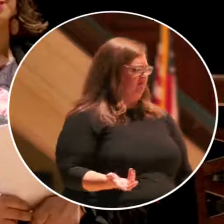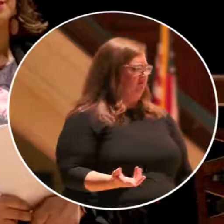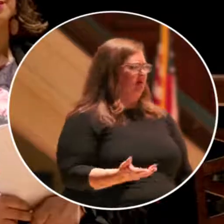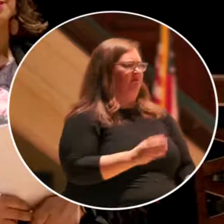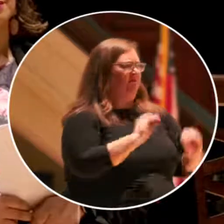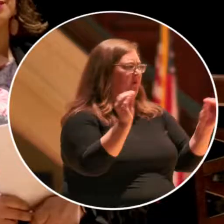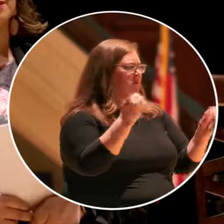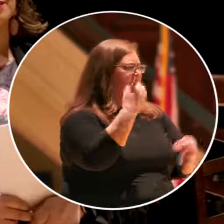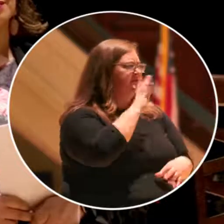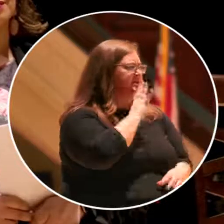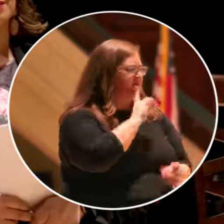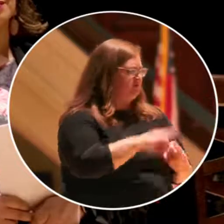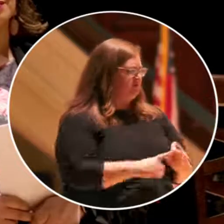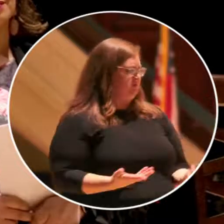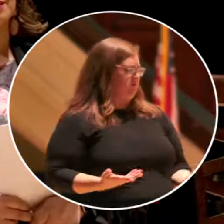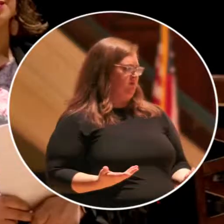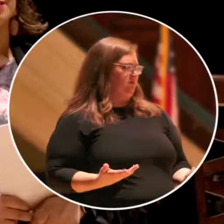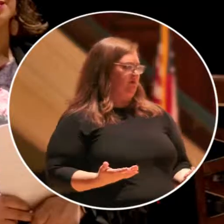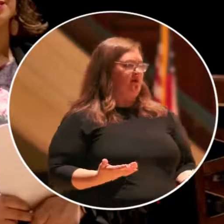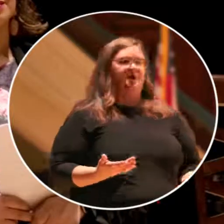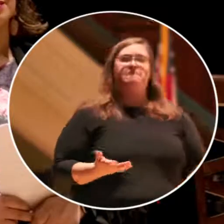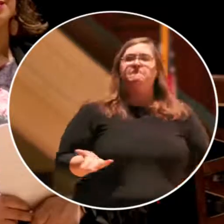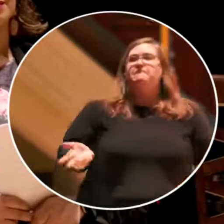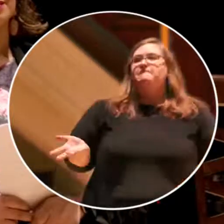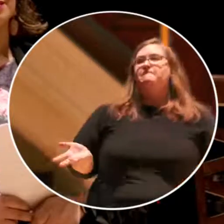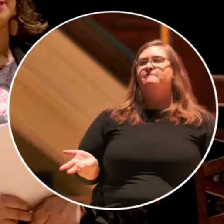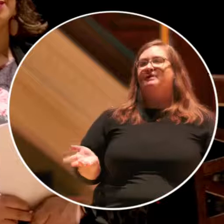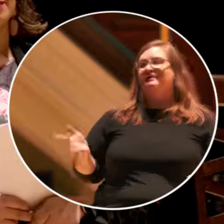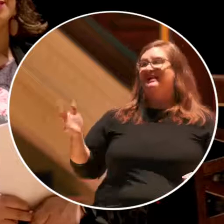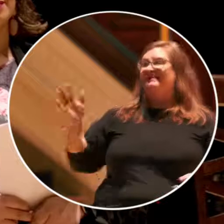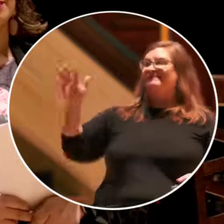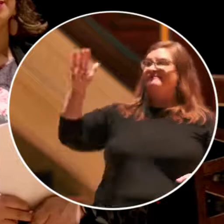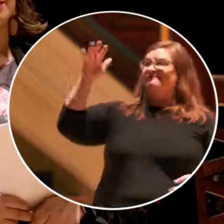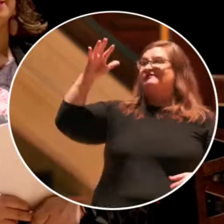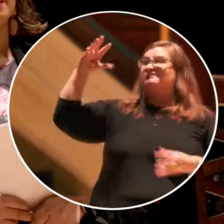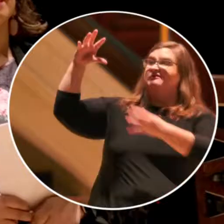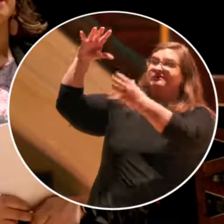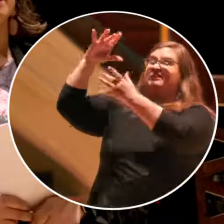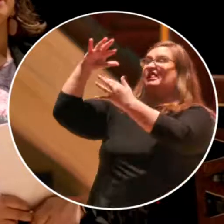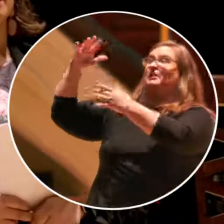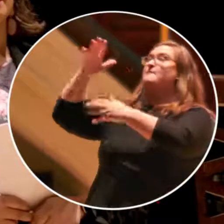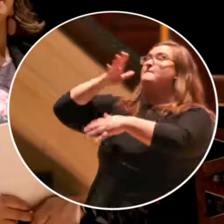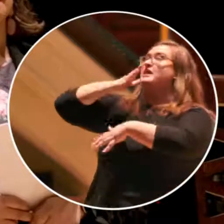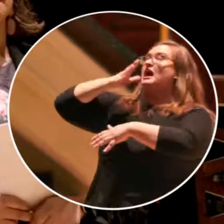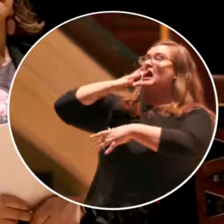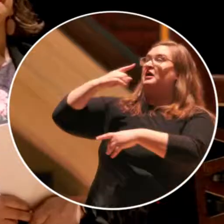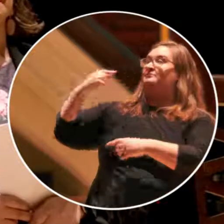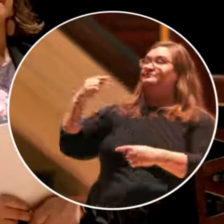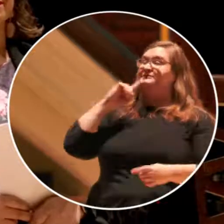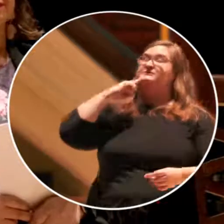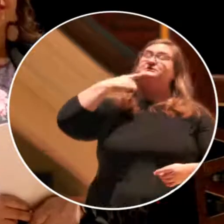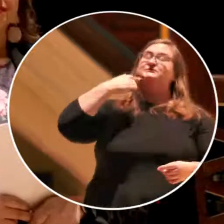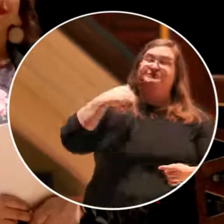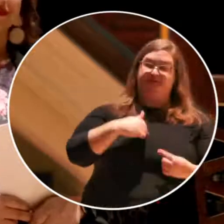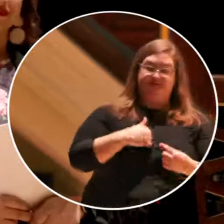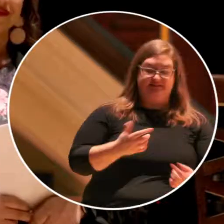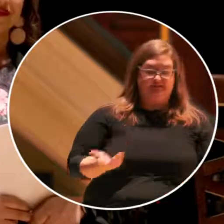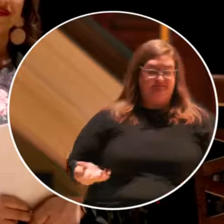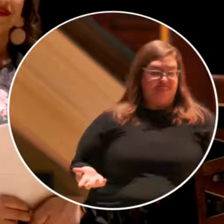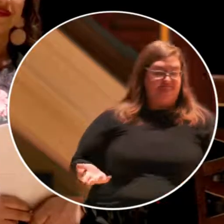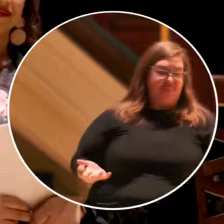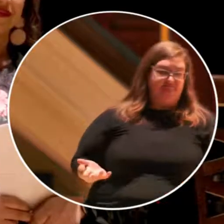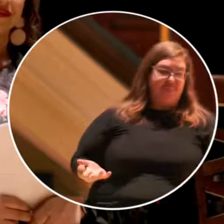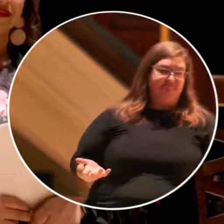have lived my life with the vague cloud of maternal disapproval over me. Rarely, if ever, did